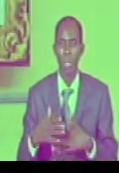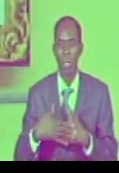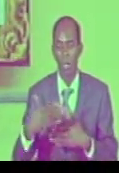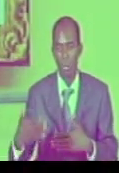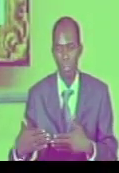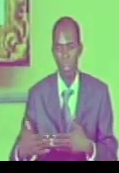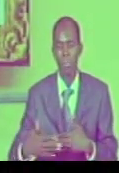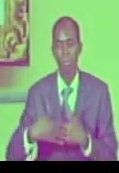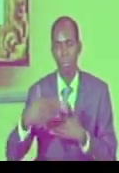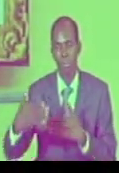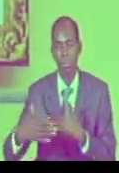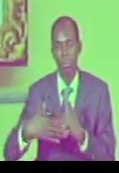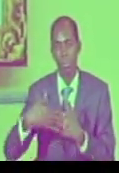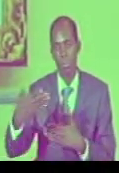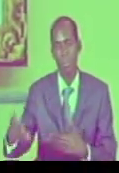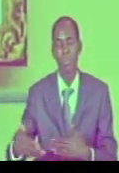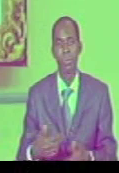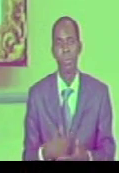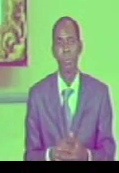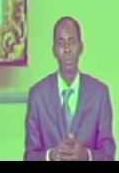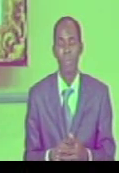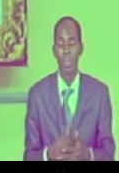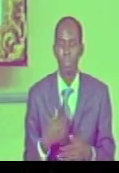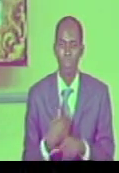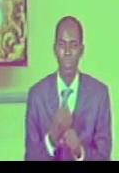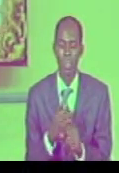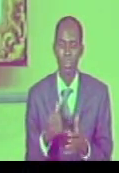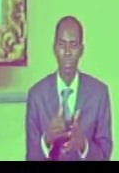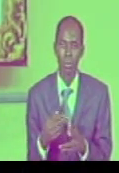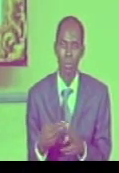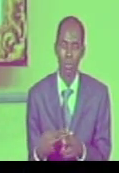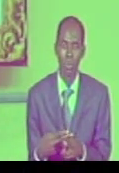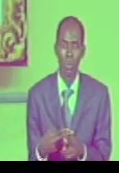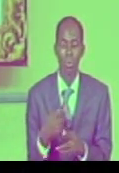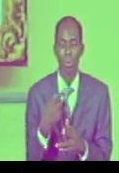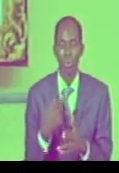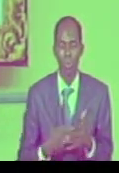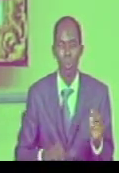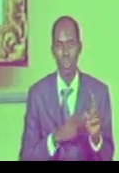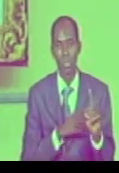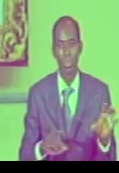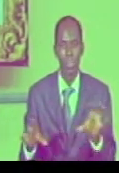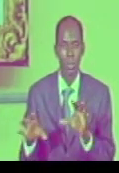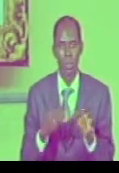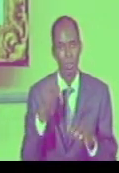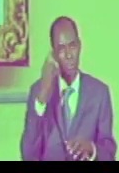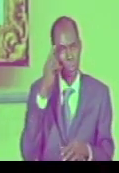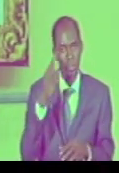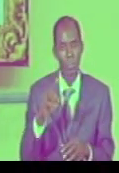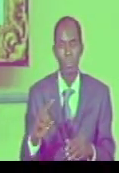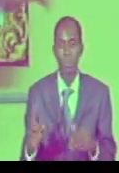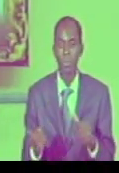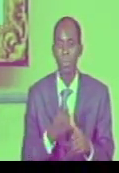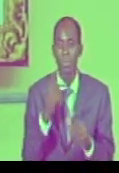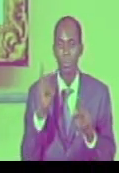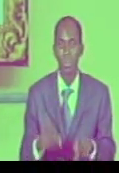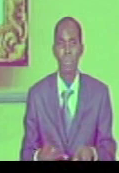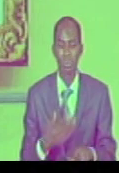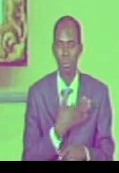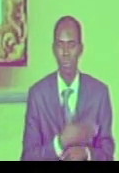next and the next. Please be very brief. Tell us your name, what the Lord has done for you. The first testifier, come over